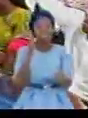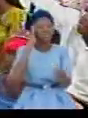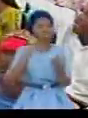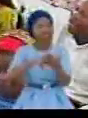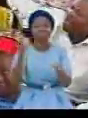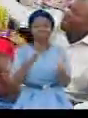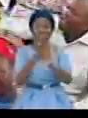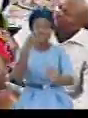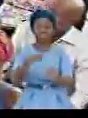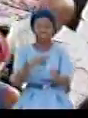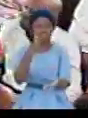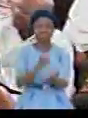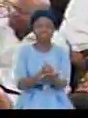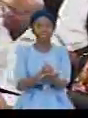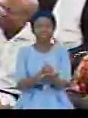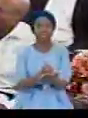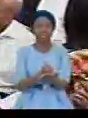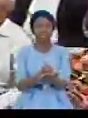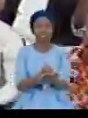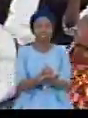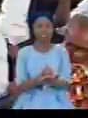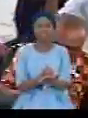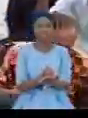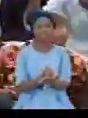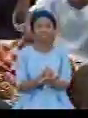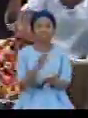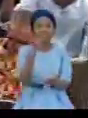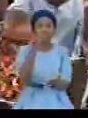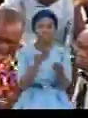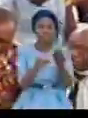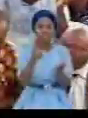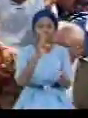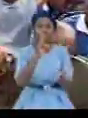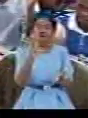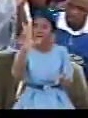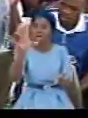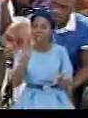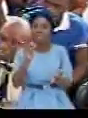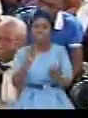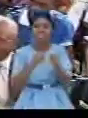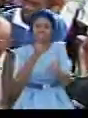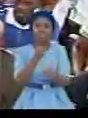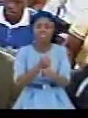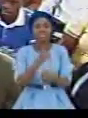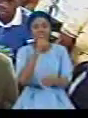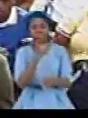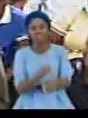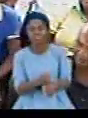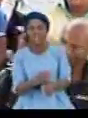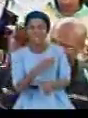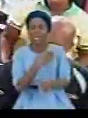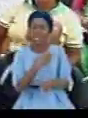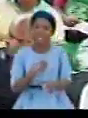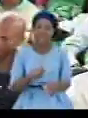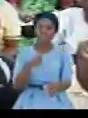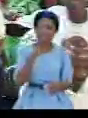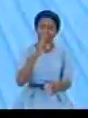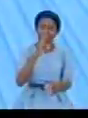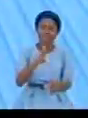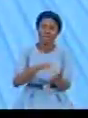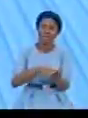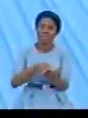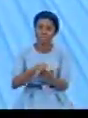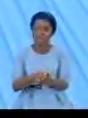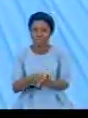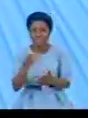name. You are in your 30s, they have cowered you so much, you are bending down, you